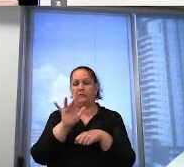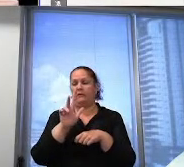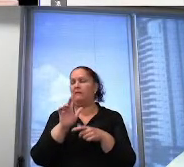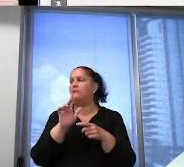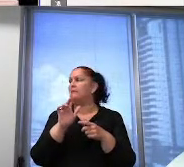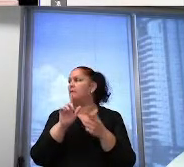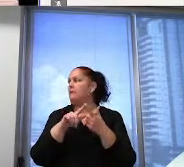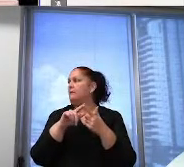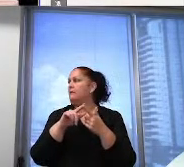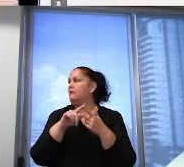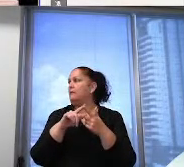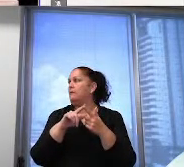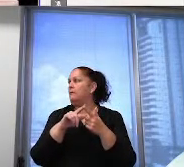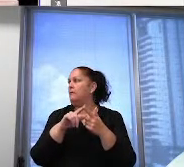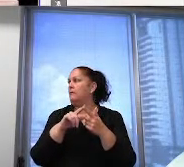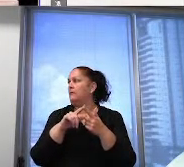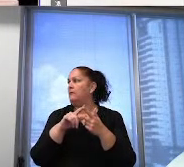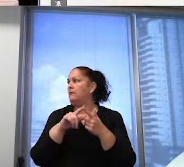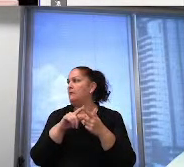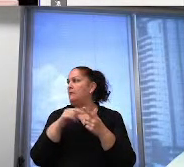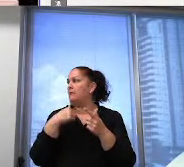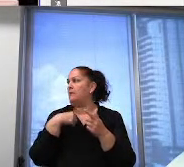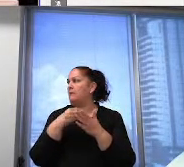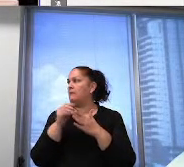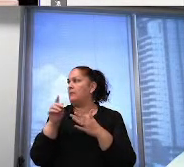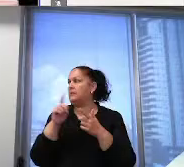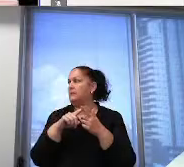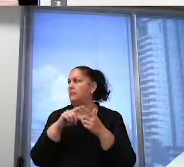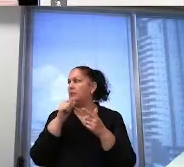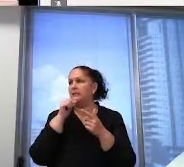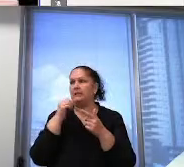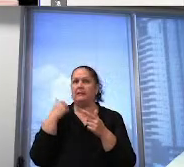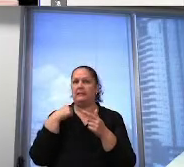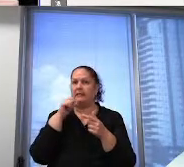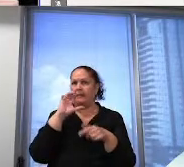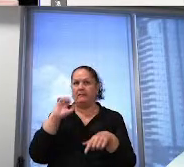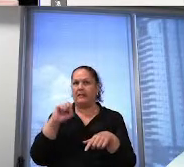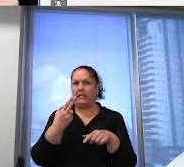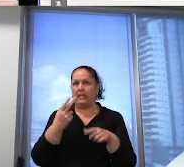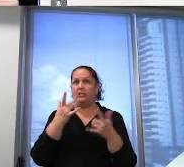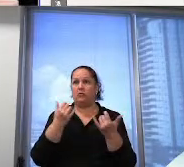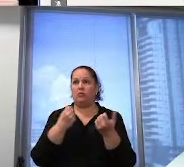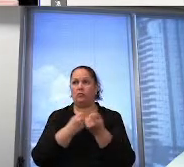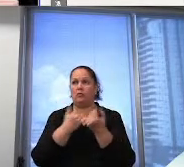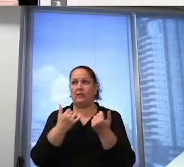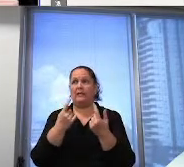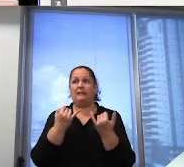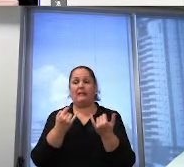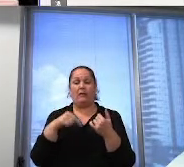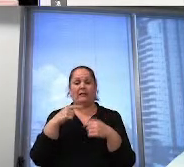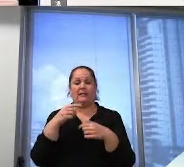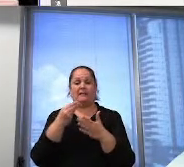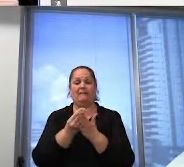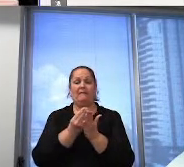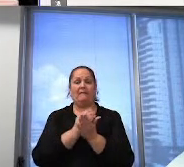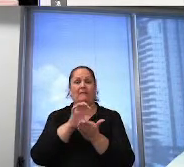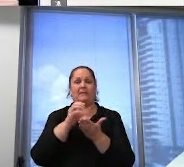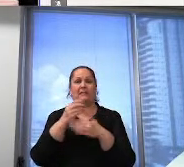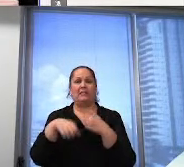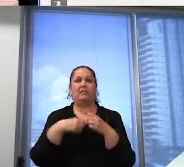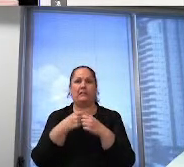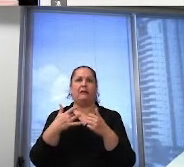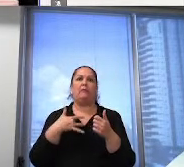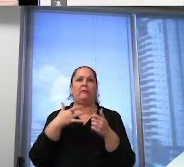we worked to budget. Although we didn't in the latter parts of the year have the cash to support it, now we in this fiscal